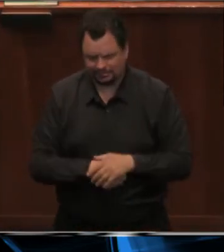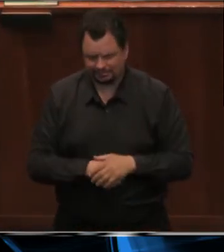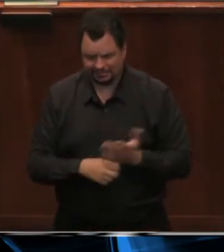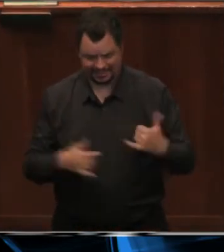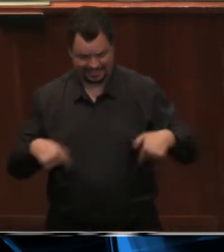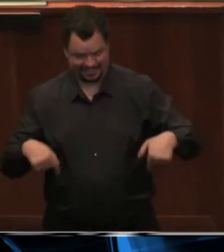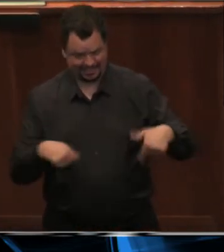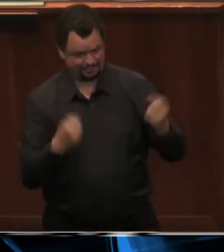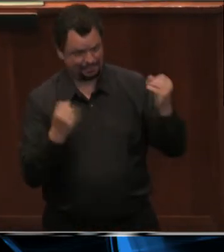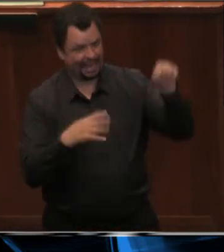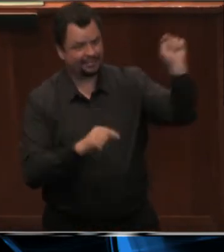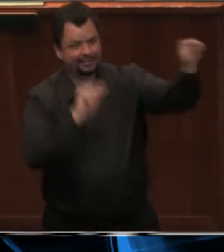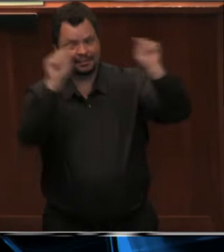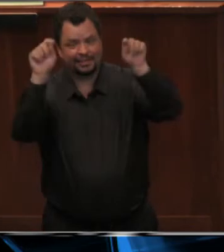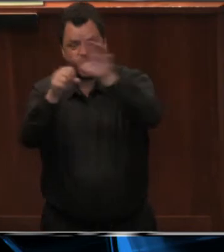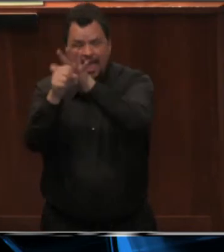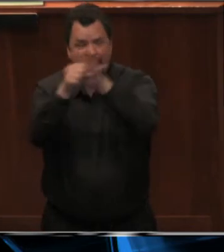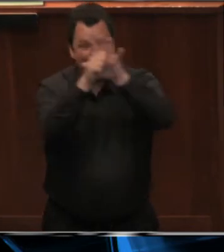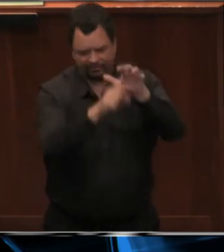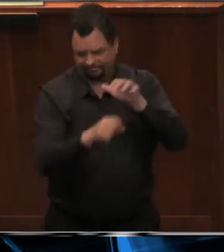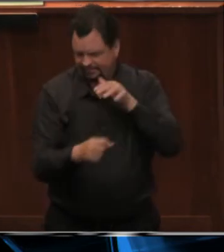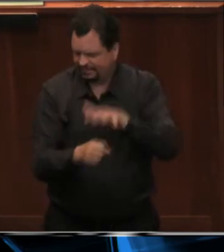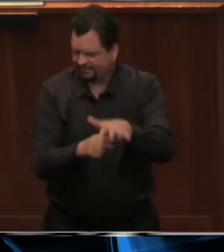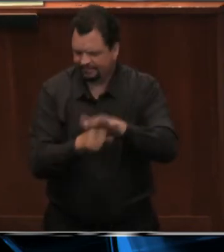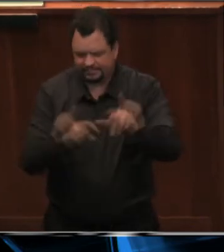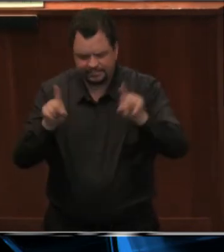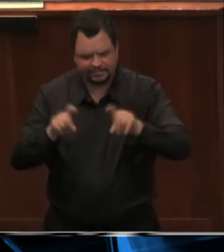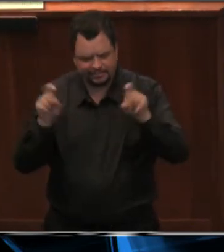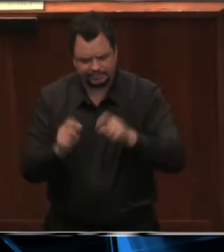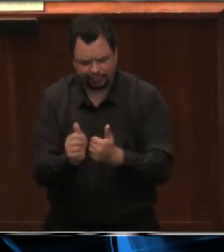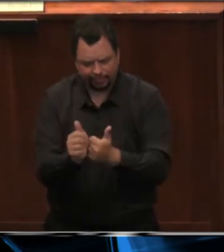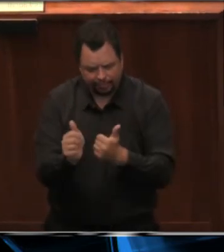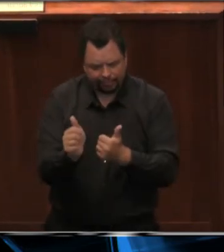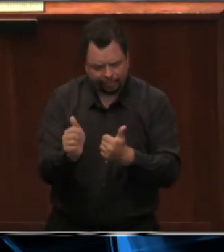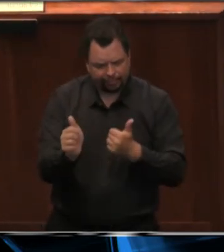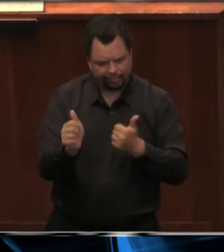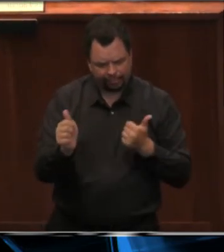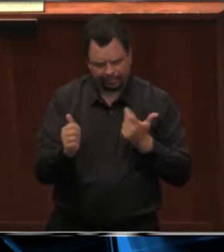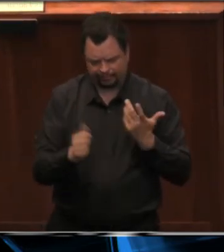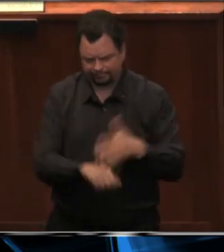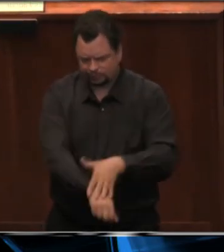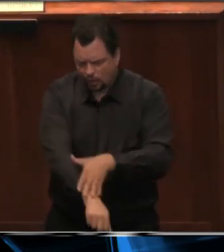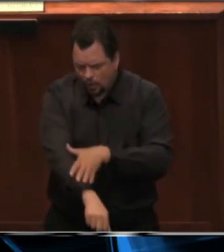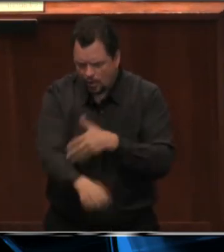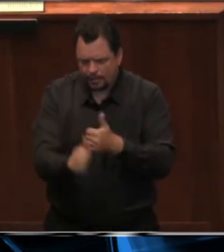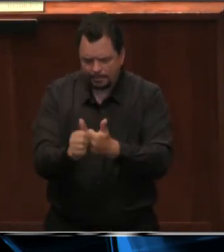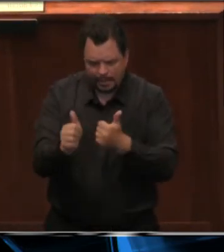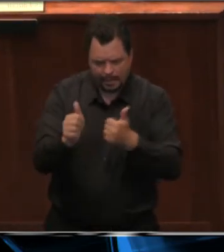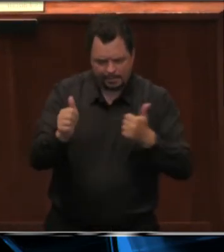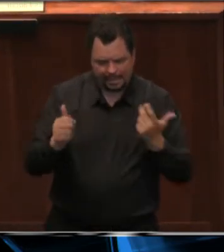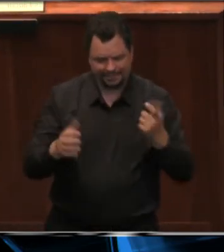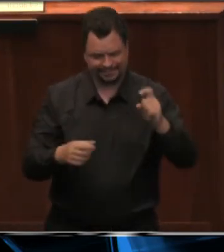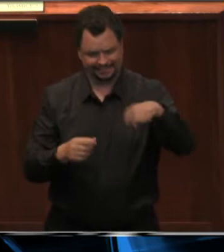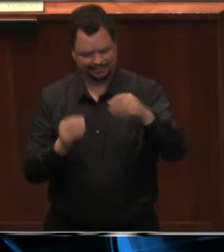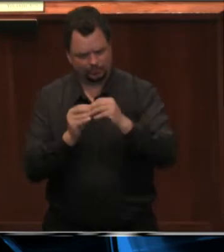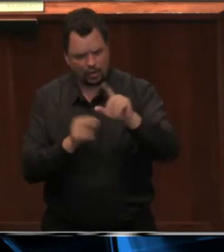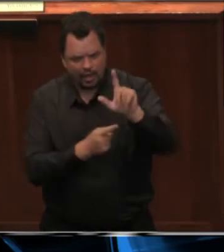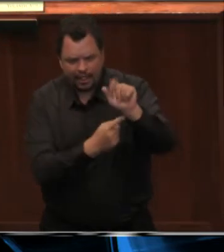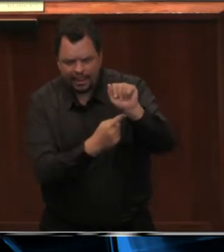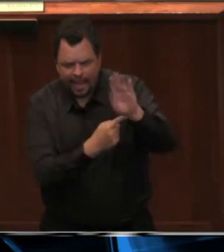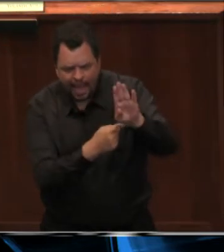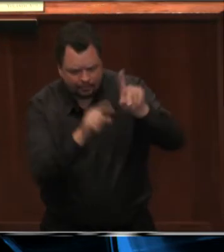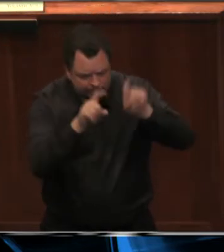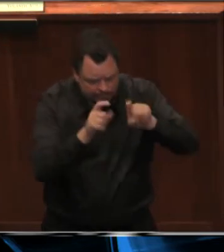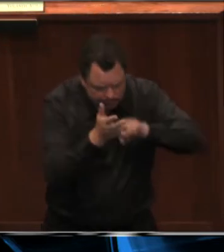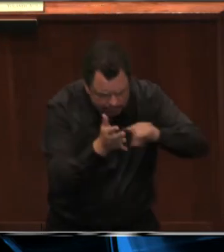are pressured by what's happening in the region. So if we're sharing a lab at this time with Texas or